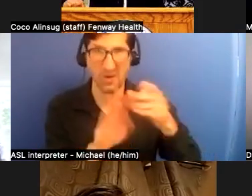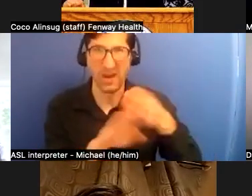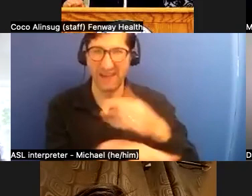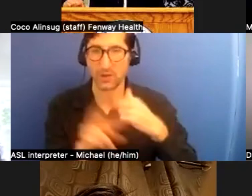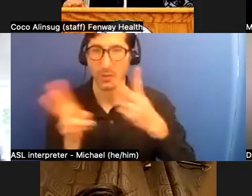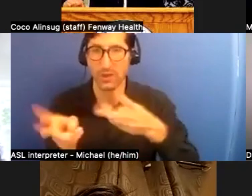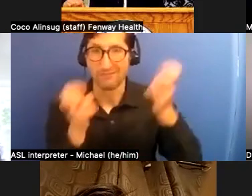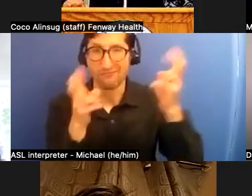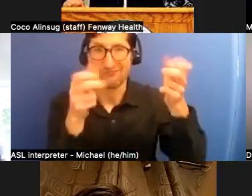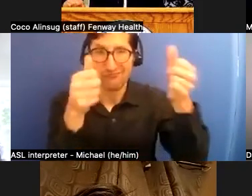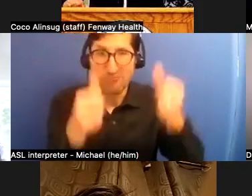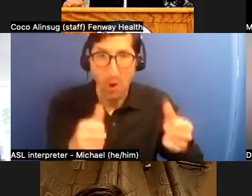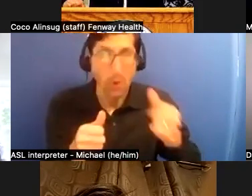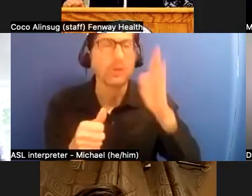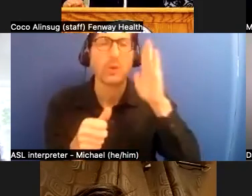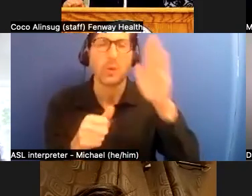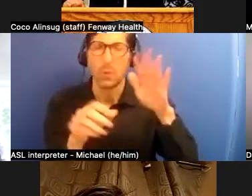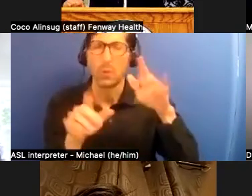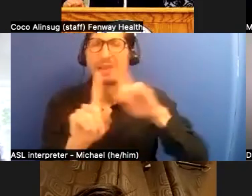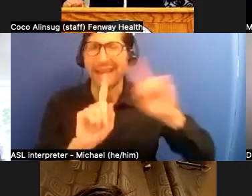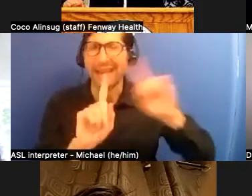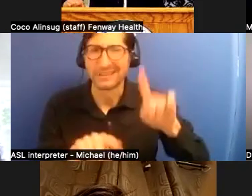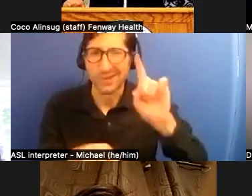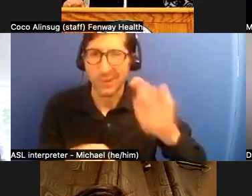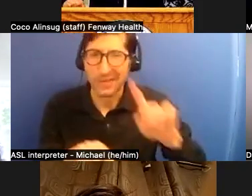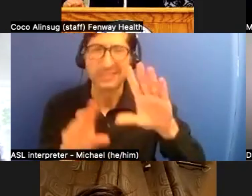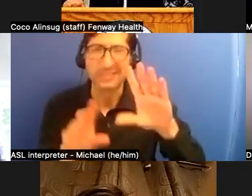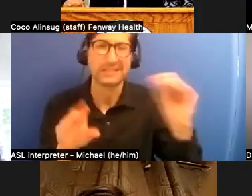some other additional resources that you can share with folks as well.